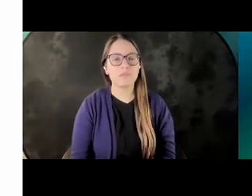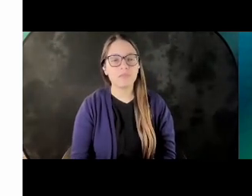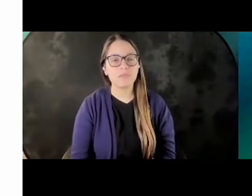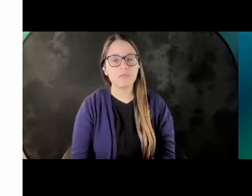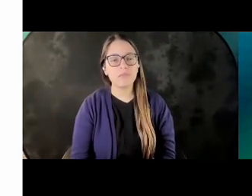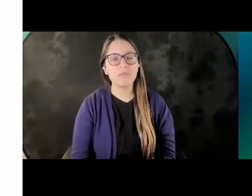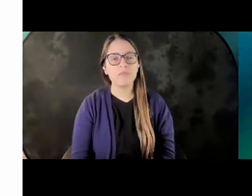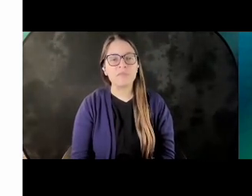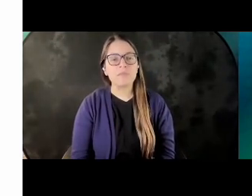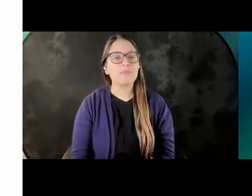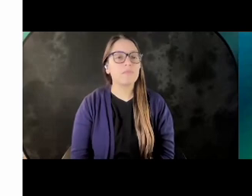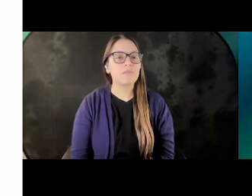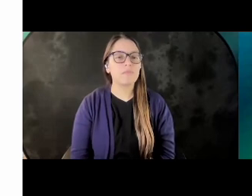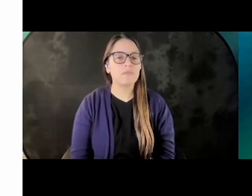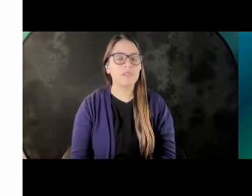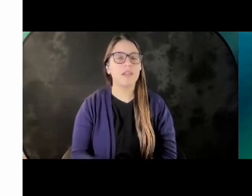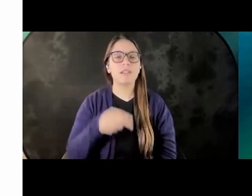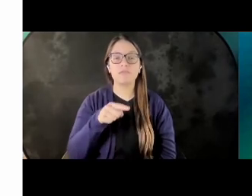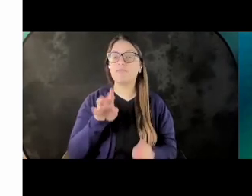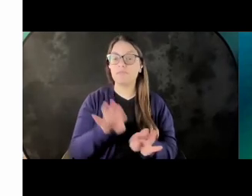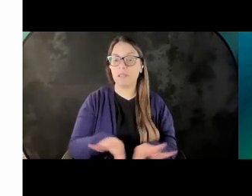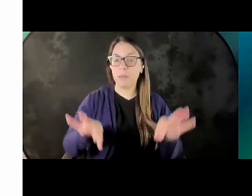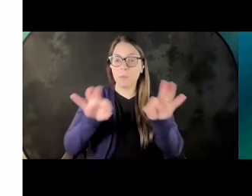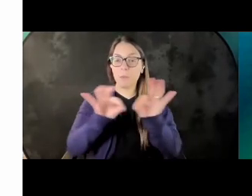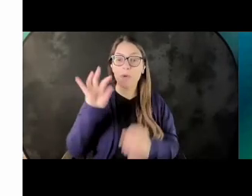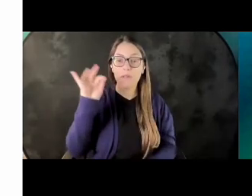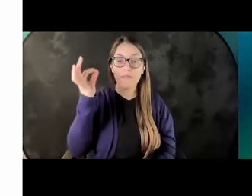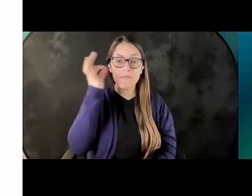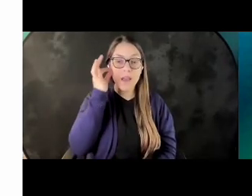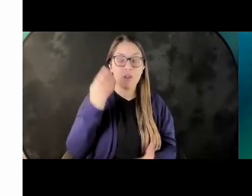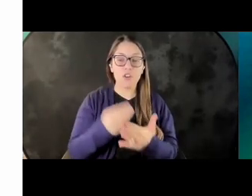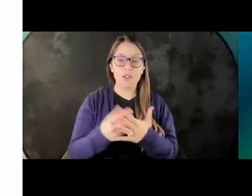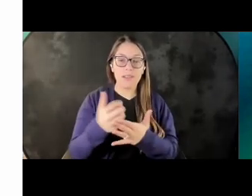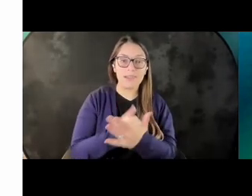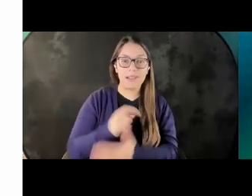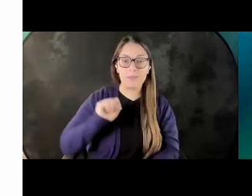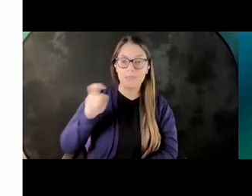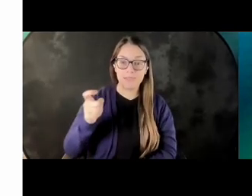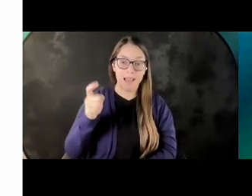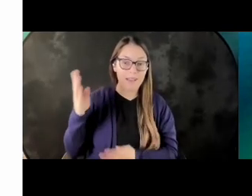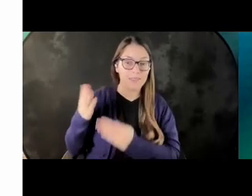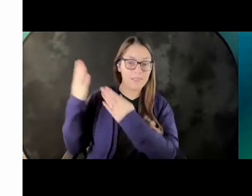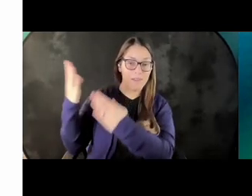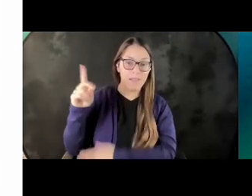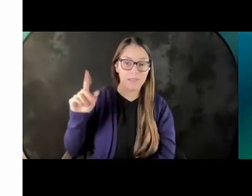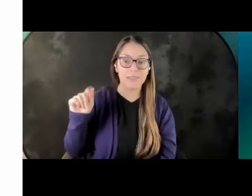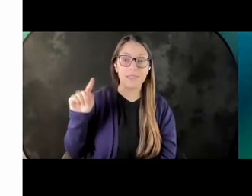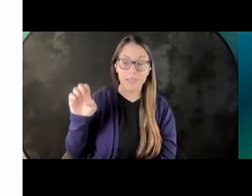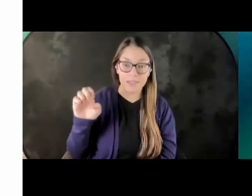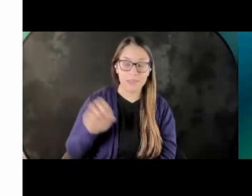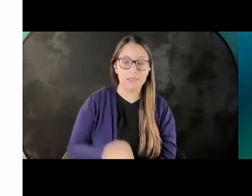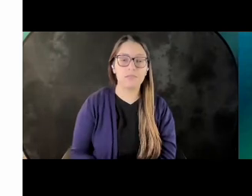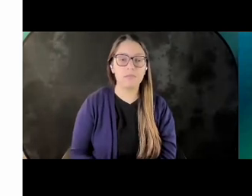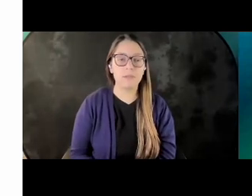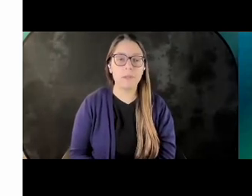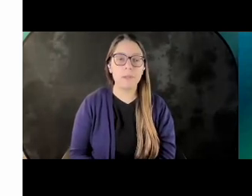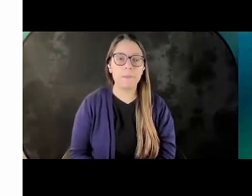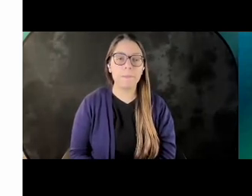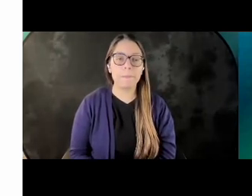On the next slide, there's important federal income tax filing dates. The tax